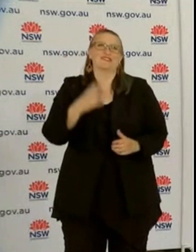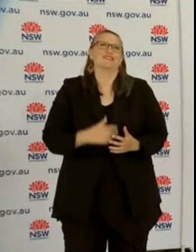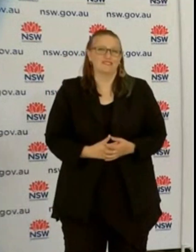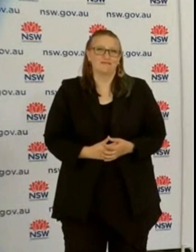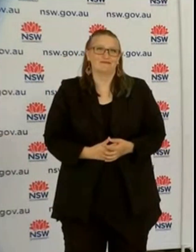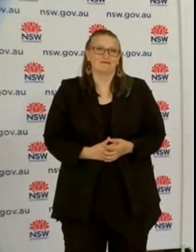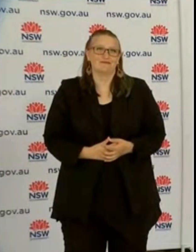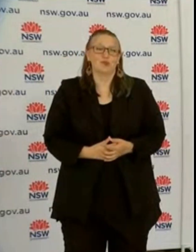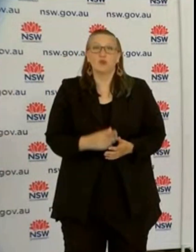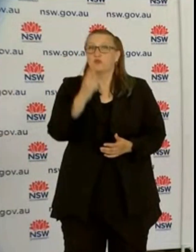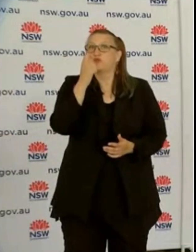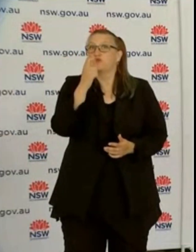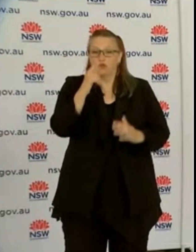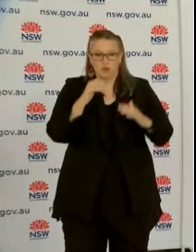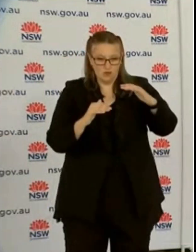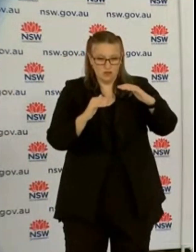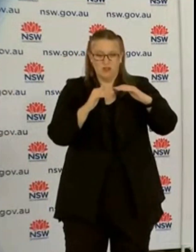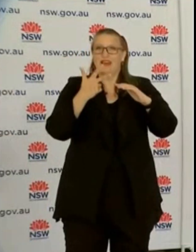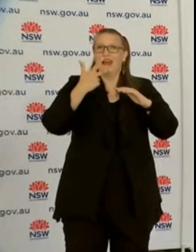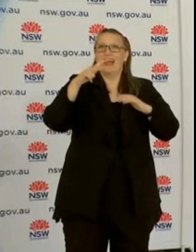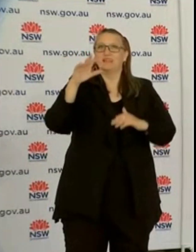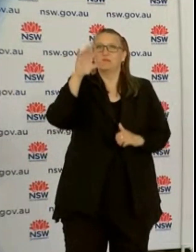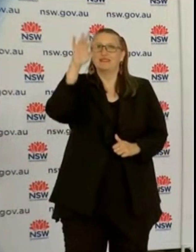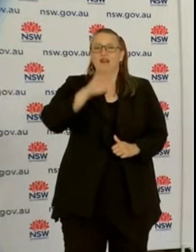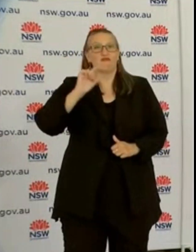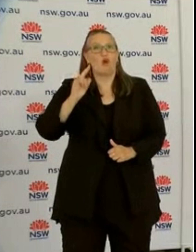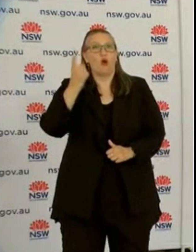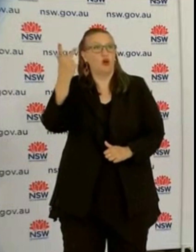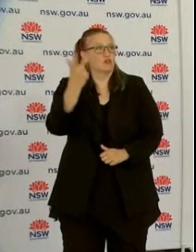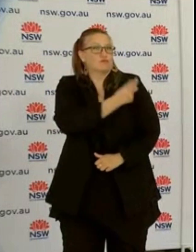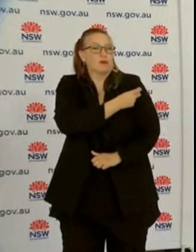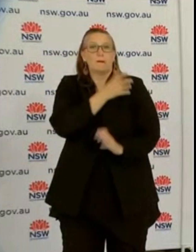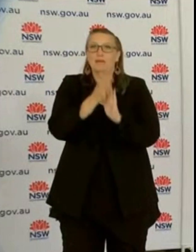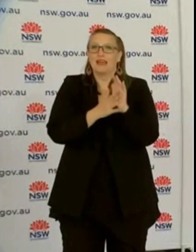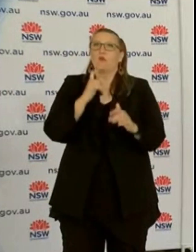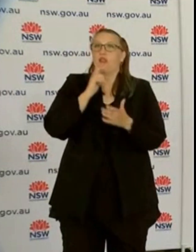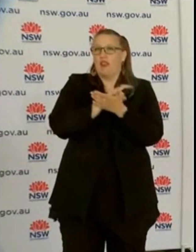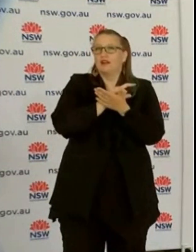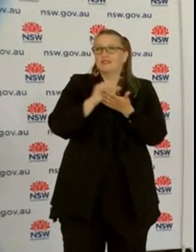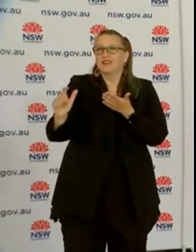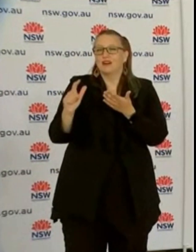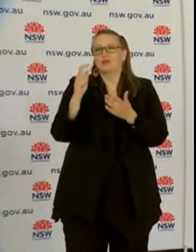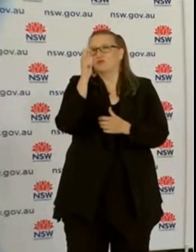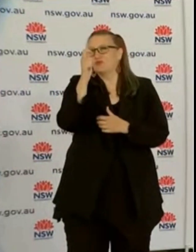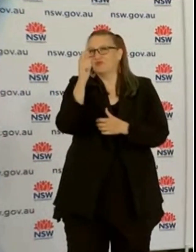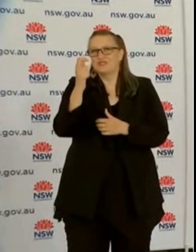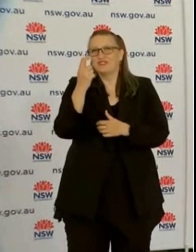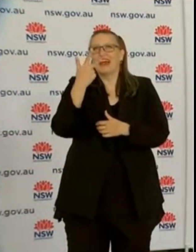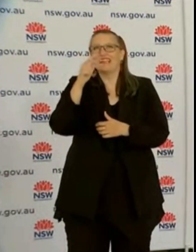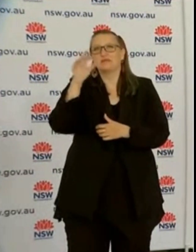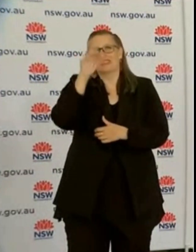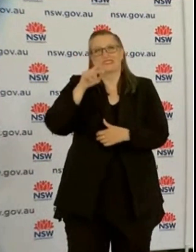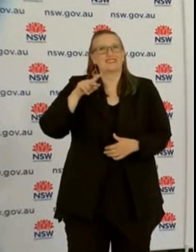full well that we'll hit that double 80% vaccination rate as soon as we can. 42% of our citizens are